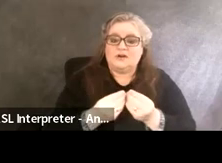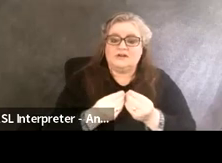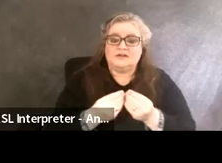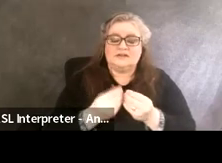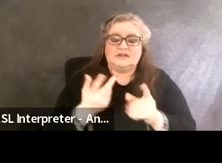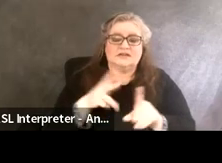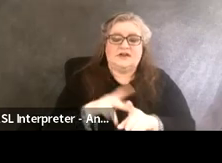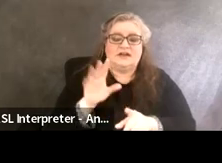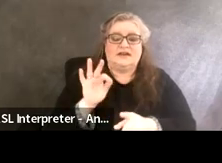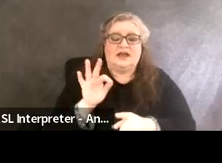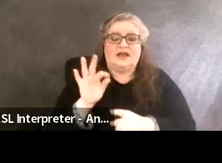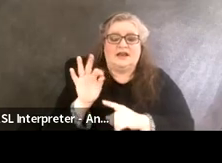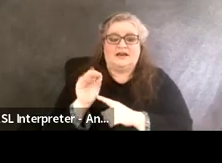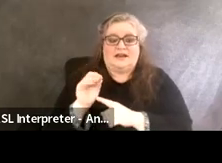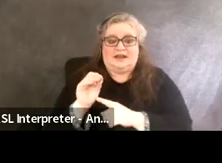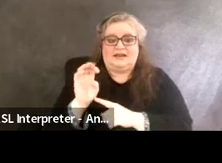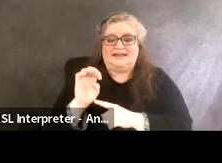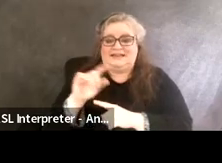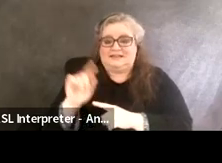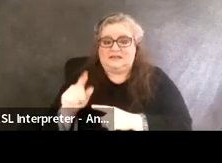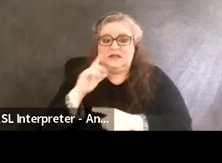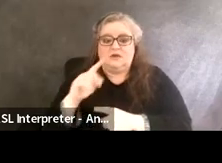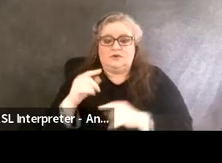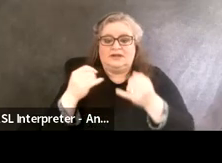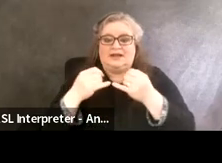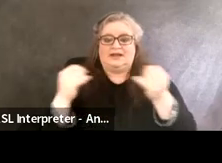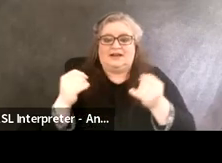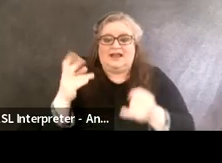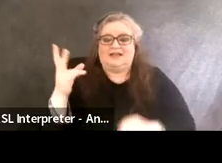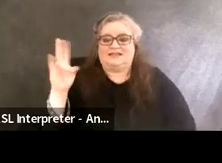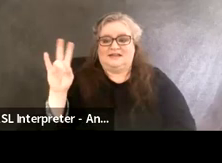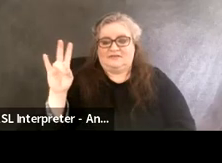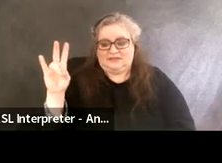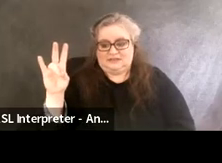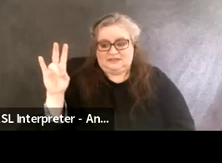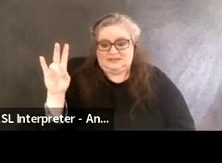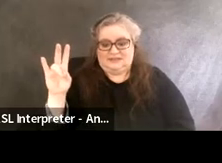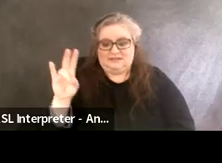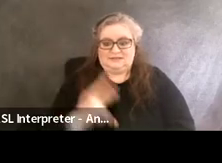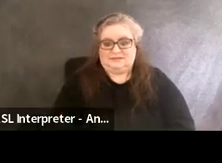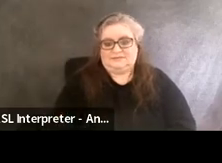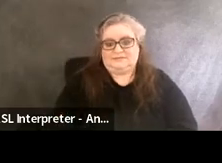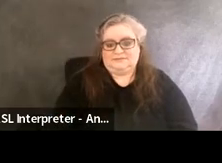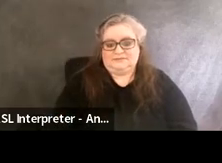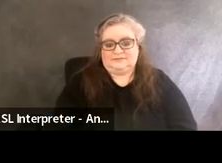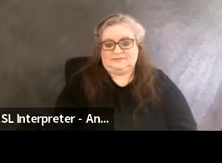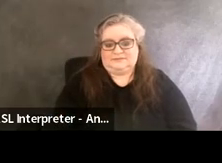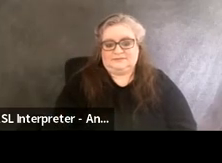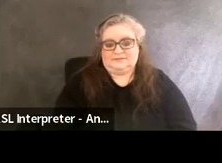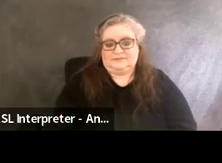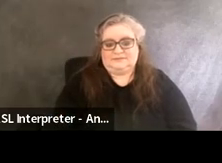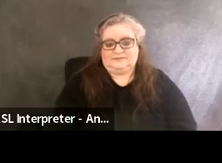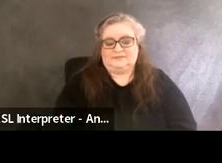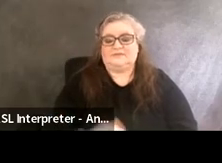the 990EZ, then you're going to find it on line 17 of the form. And if